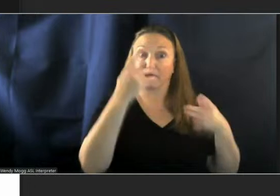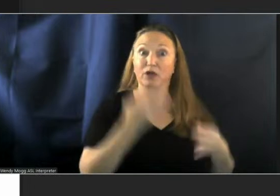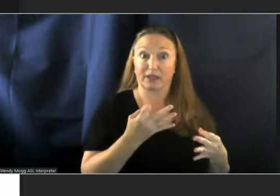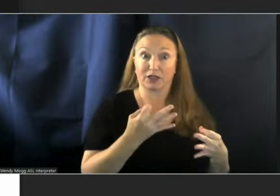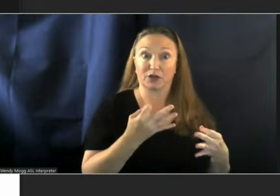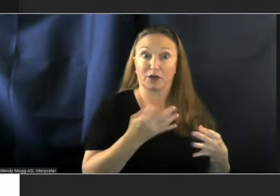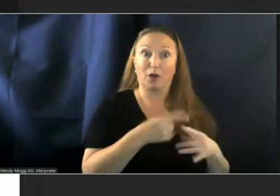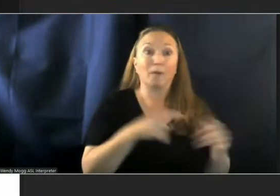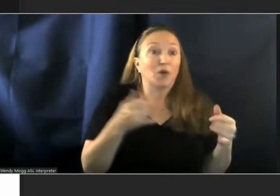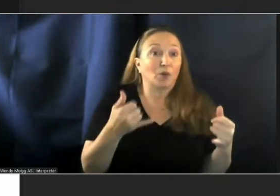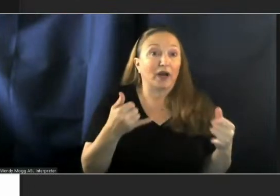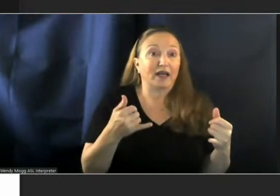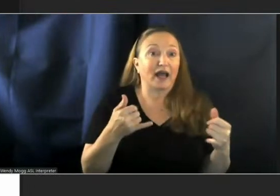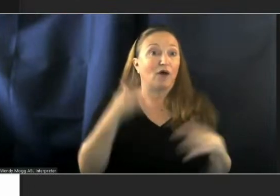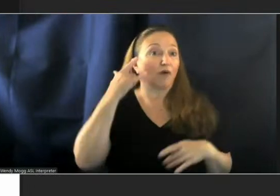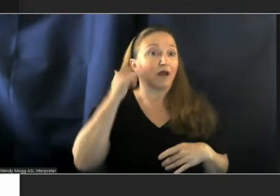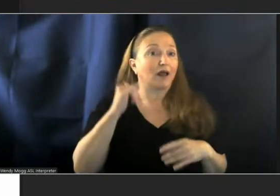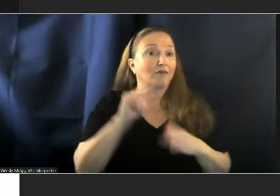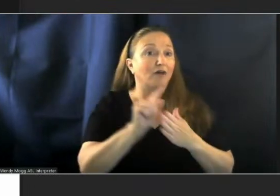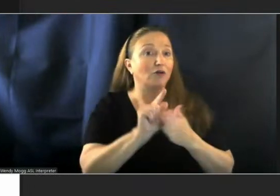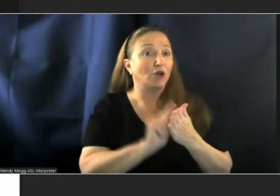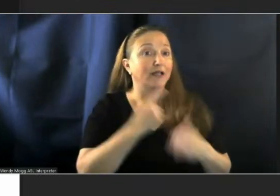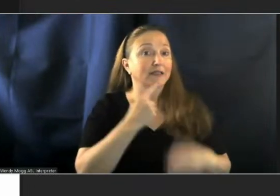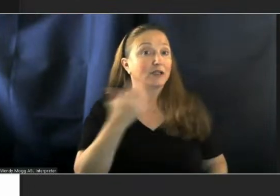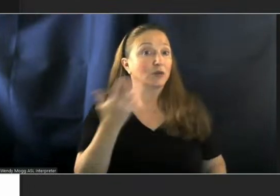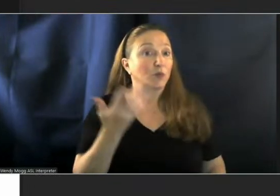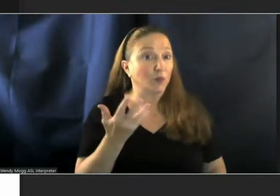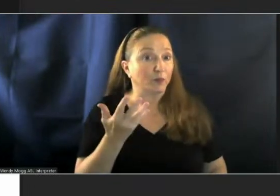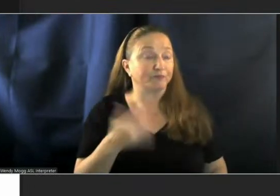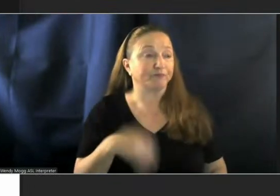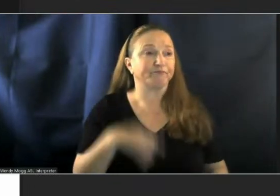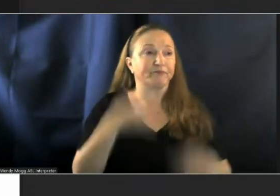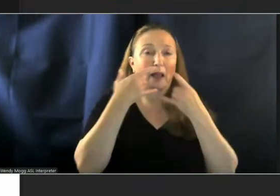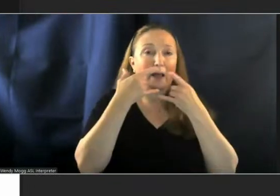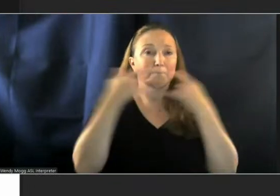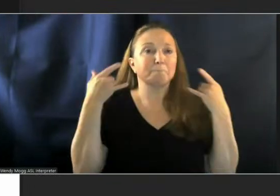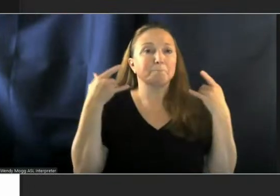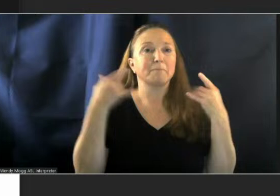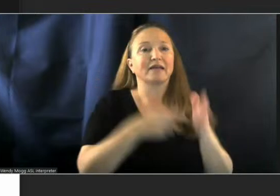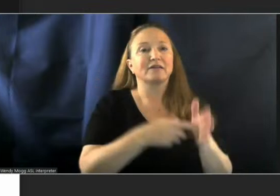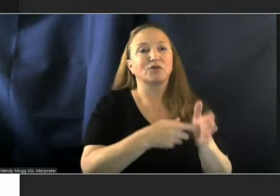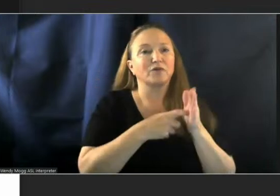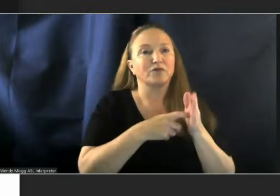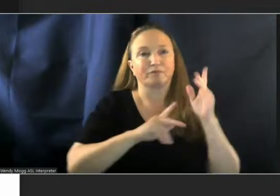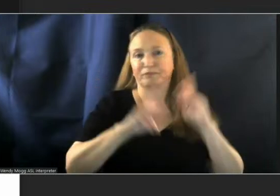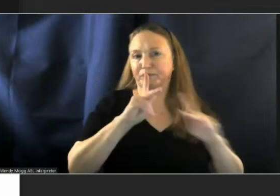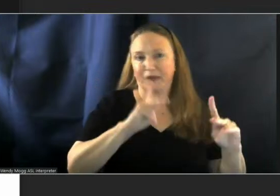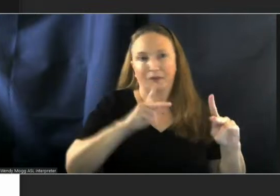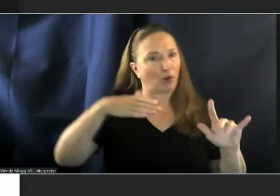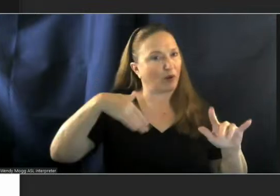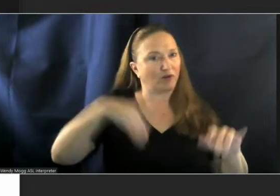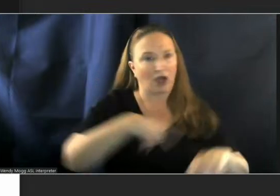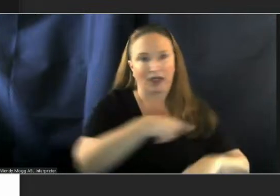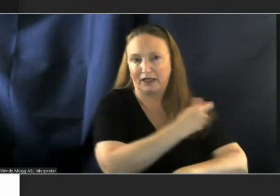what the California law is saying is that masks are required for unvaccinated individuals.